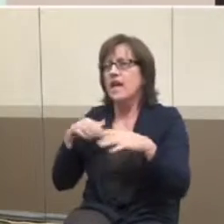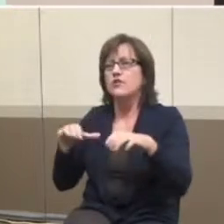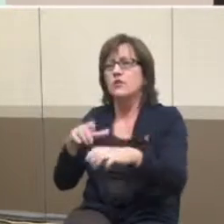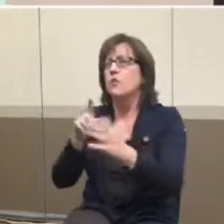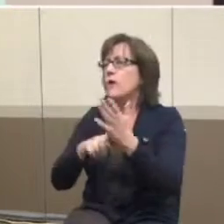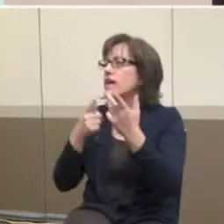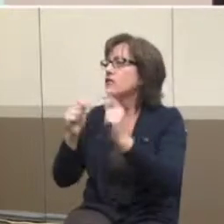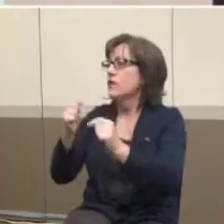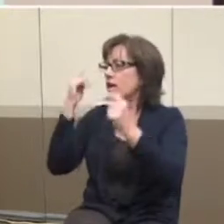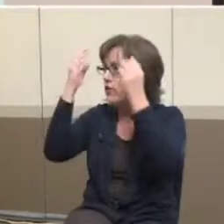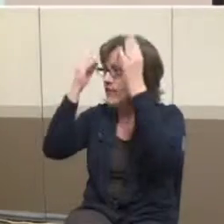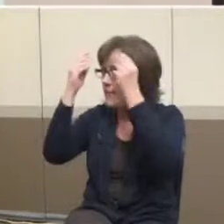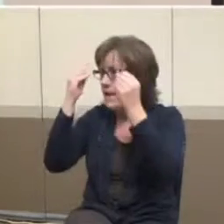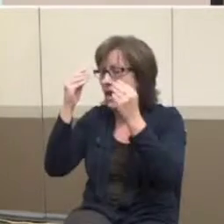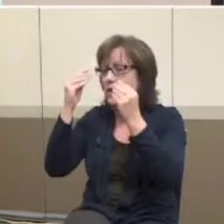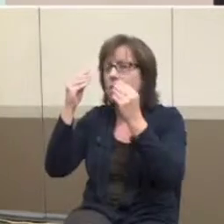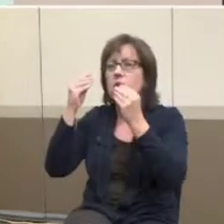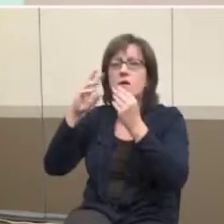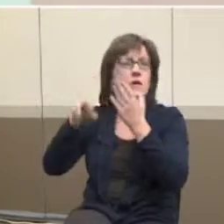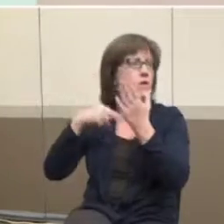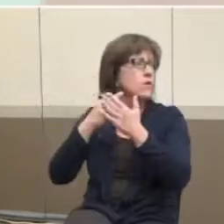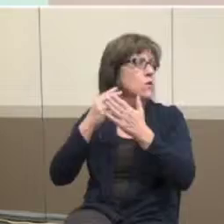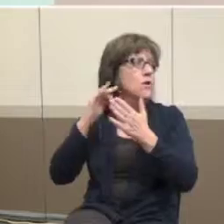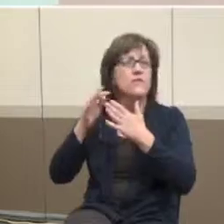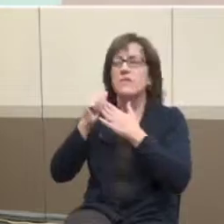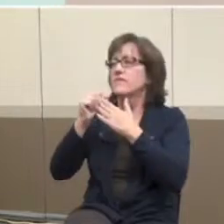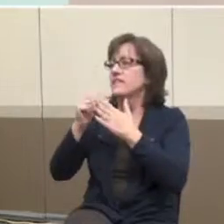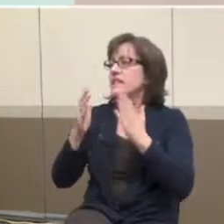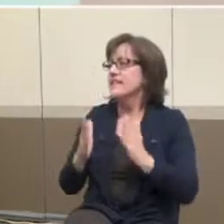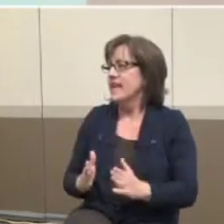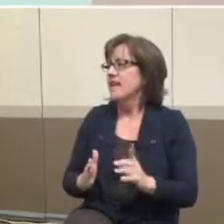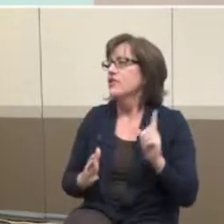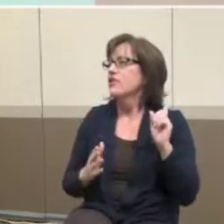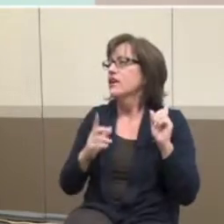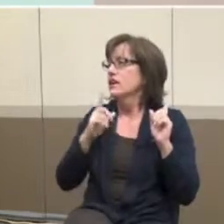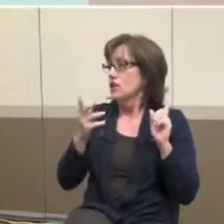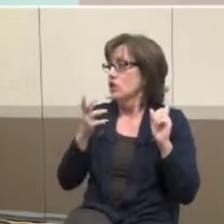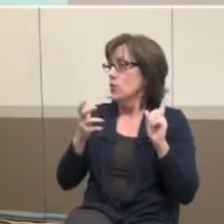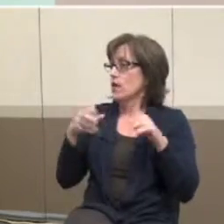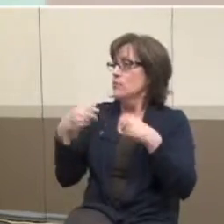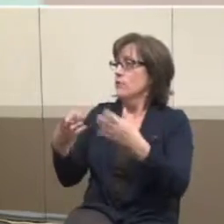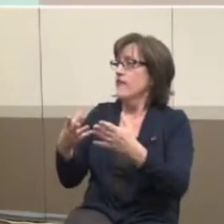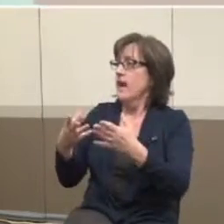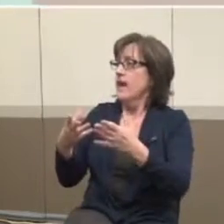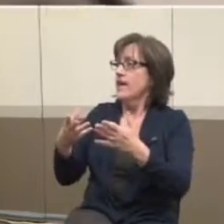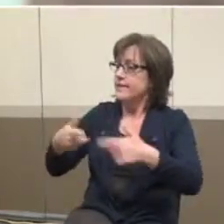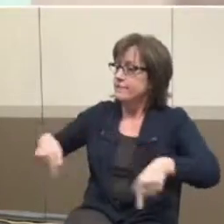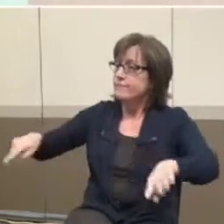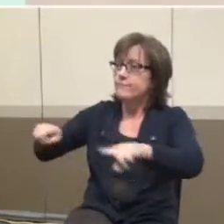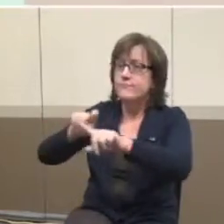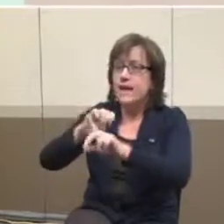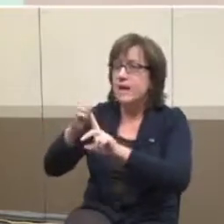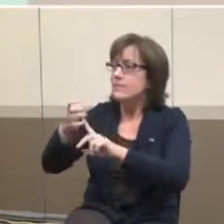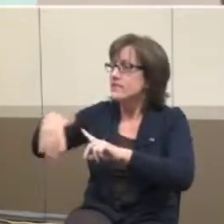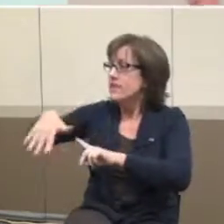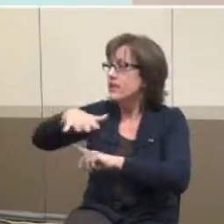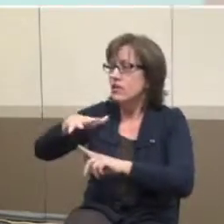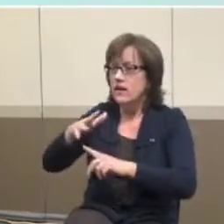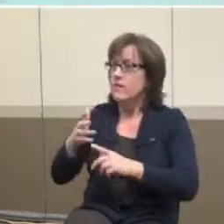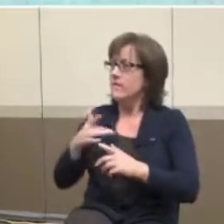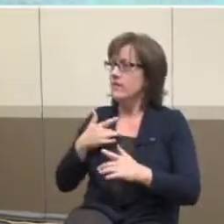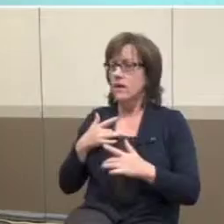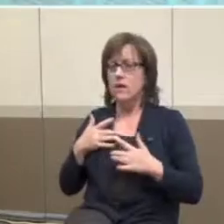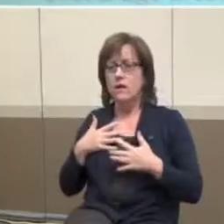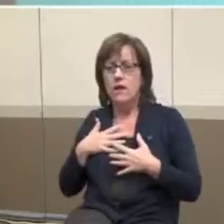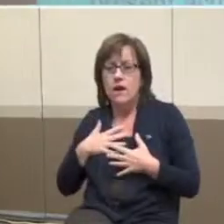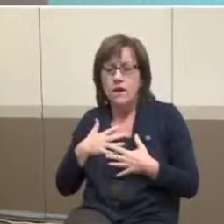what I do and what I try to think about. The role of a facilitator is you want to provide an atmosphere that helps people to feel welcome.